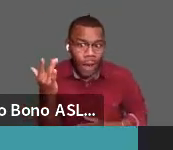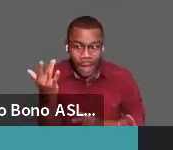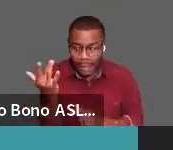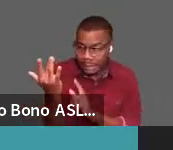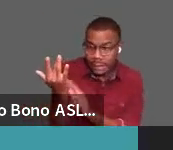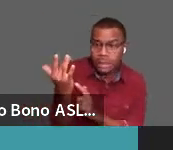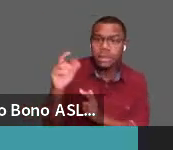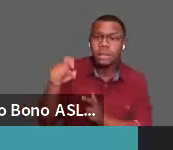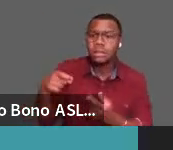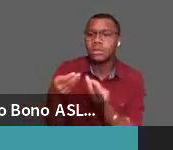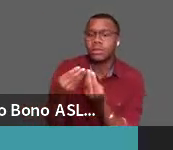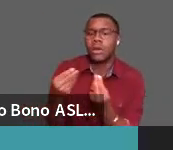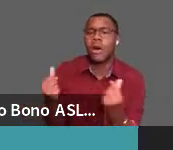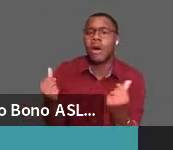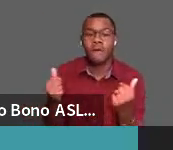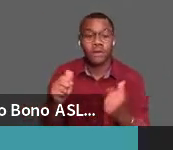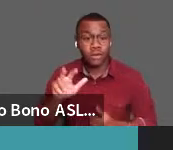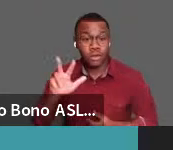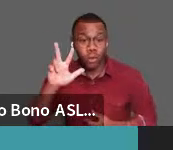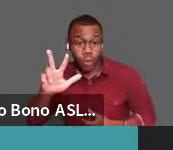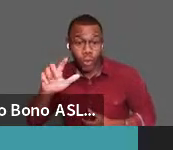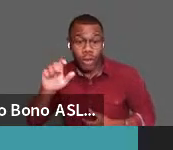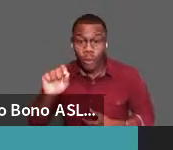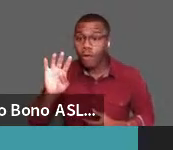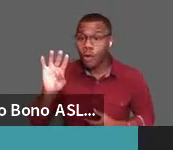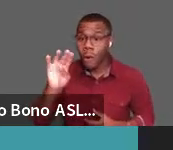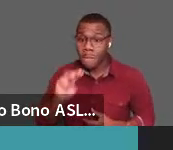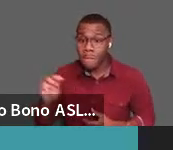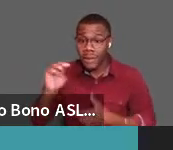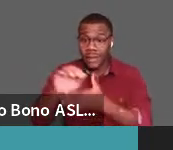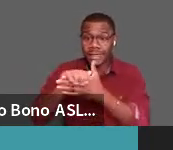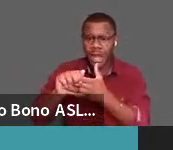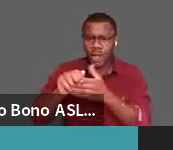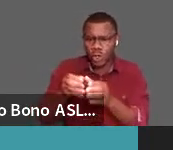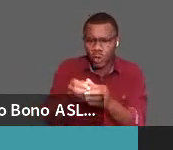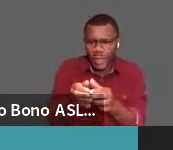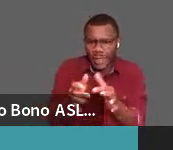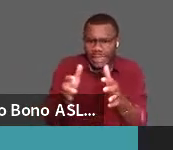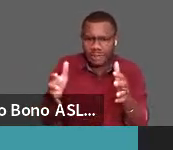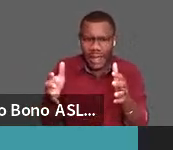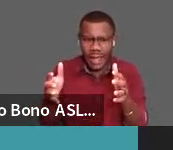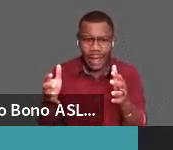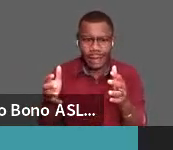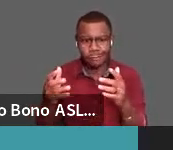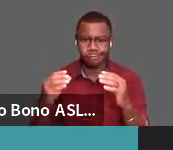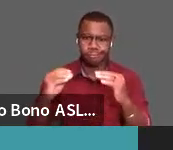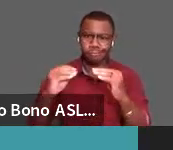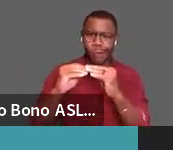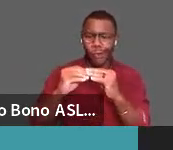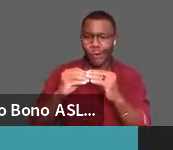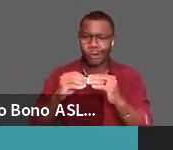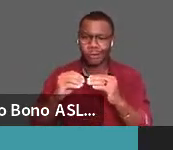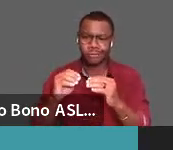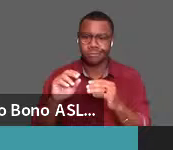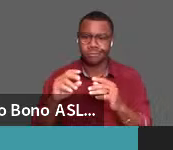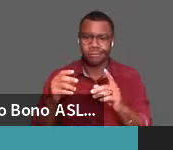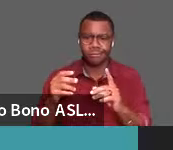$3.4 million to expand the work of OVP. Our office has also used SPA funding to elevate some of the work of the Office